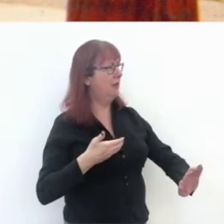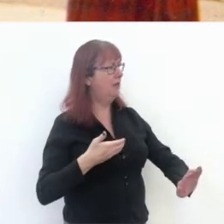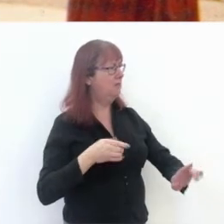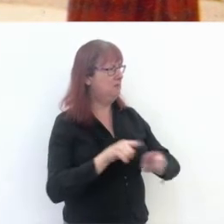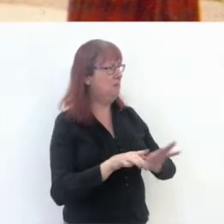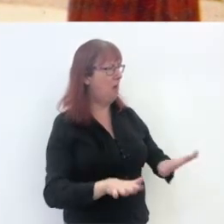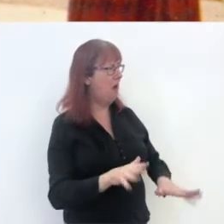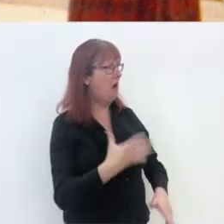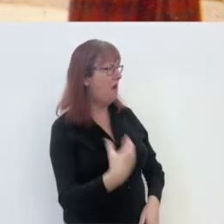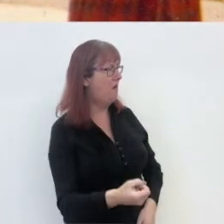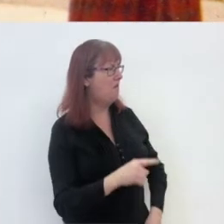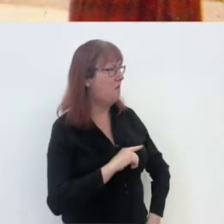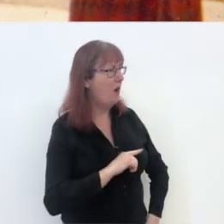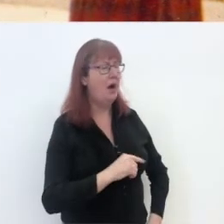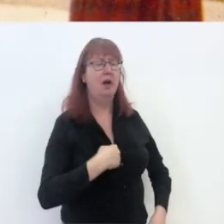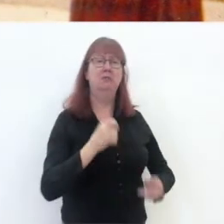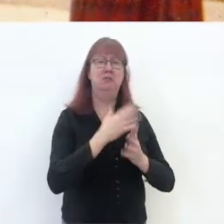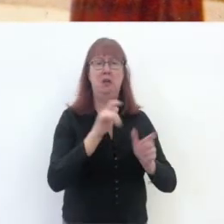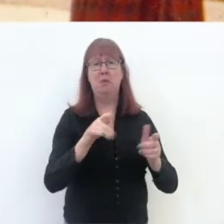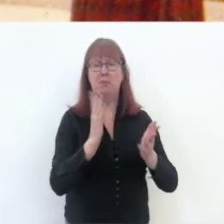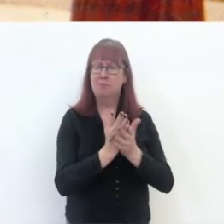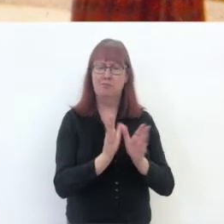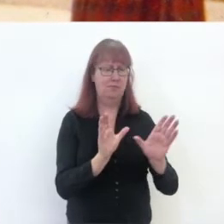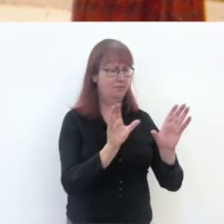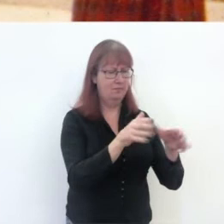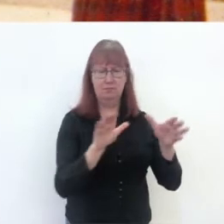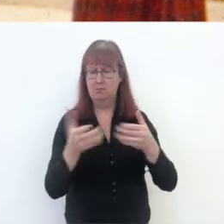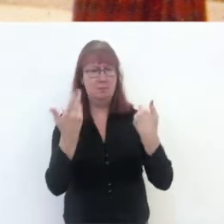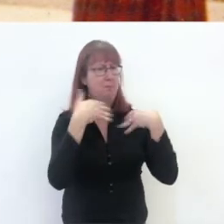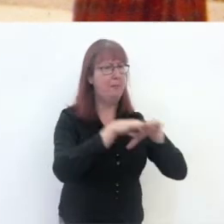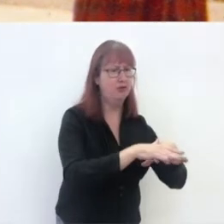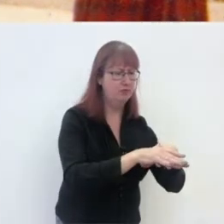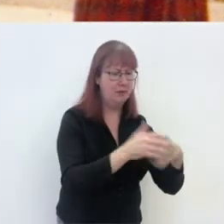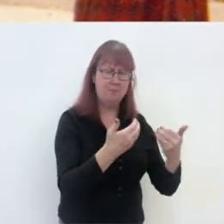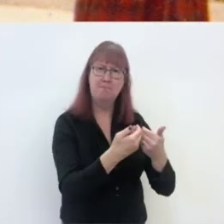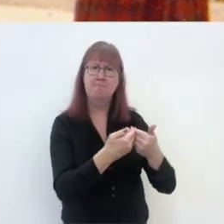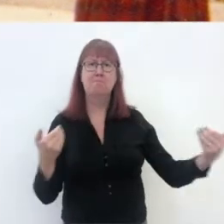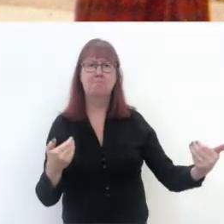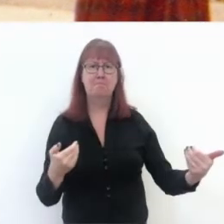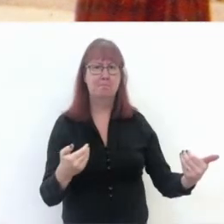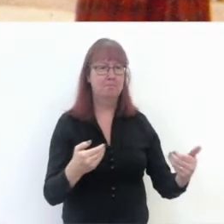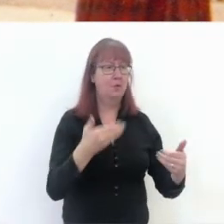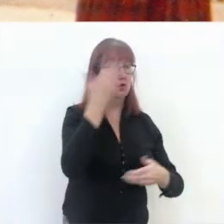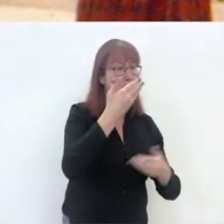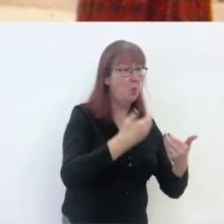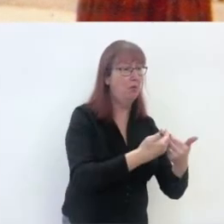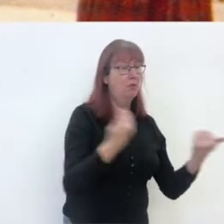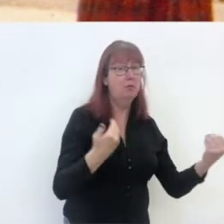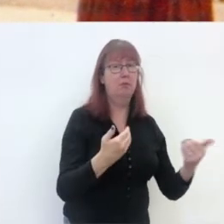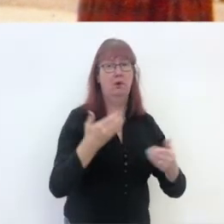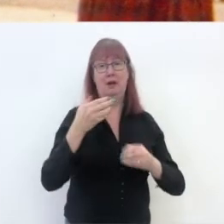Apartheid as we were largely segregated from mainstream society through separate schools,